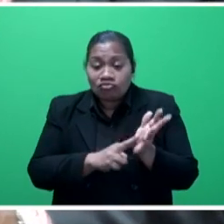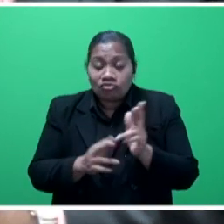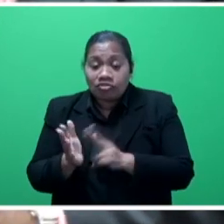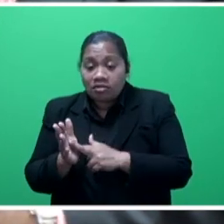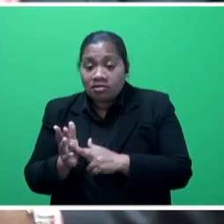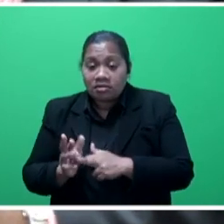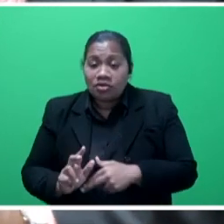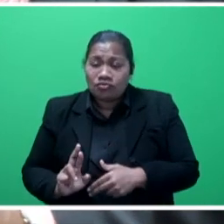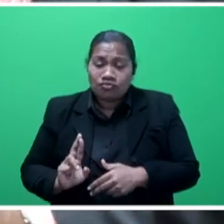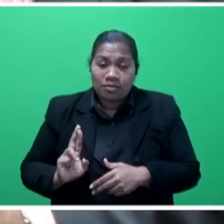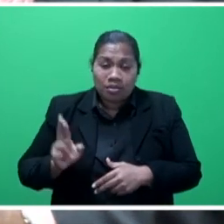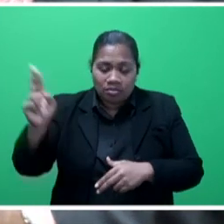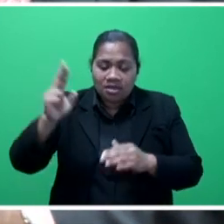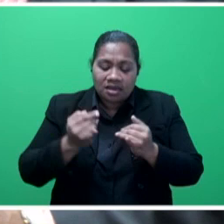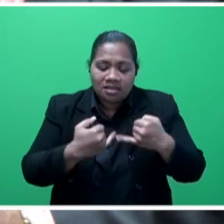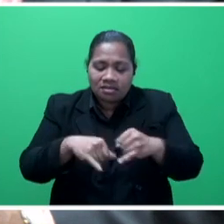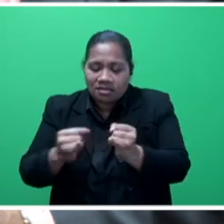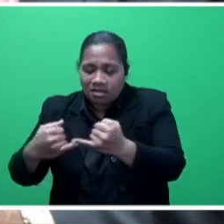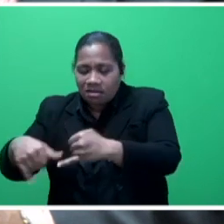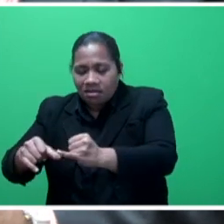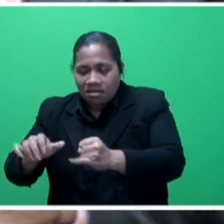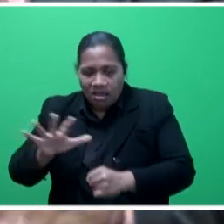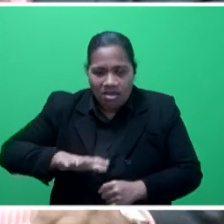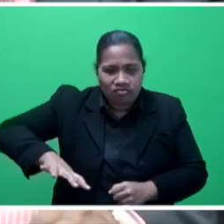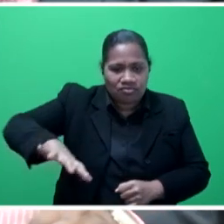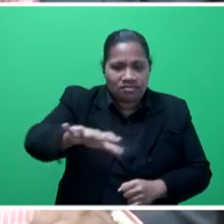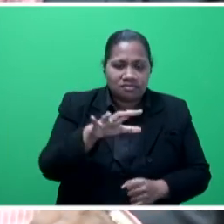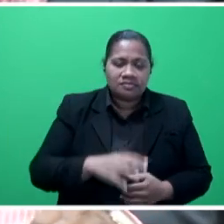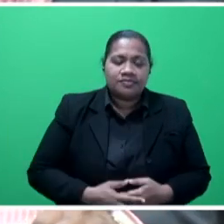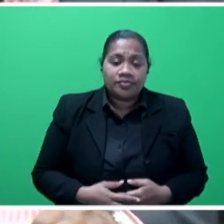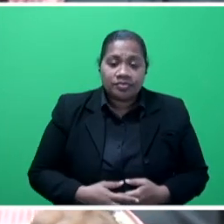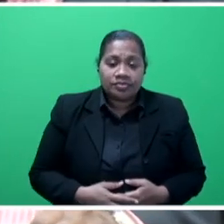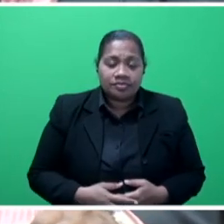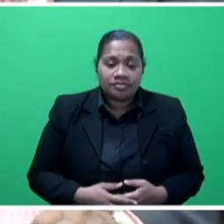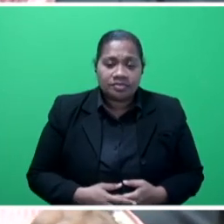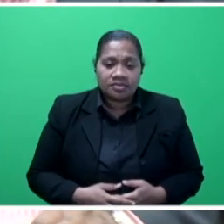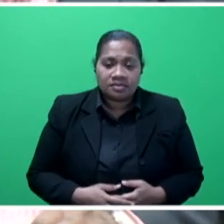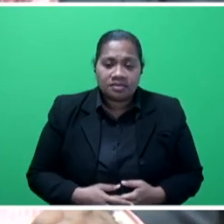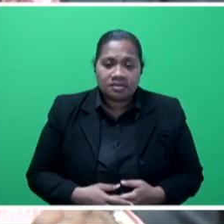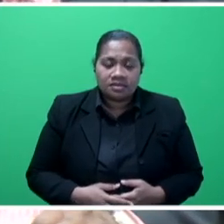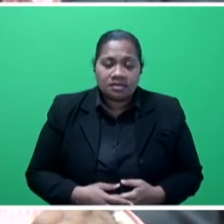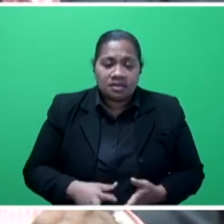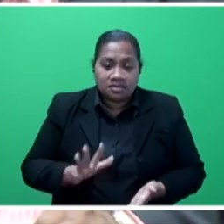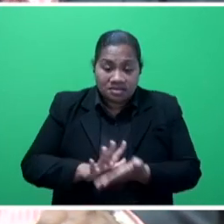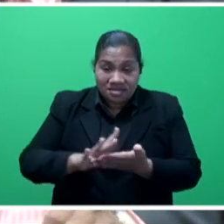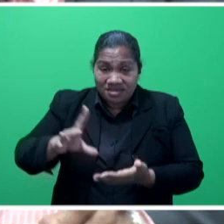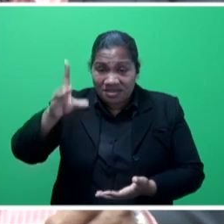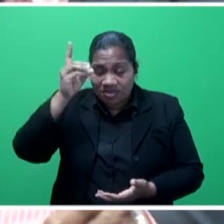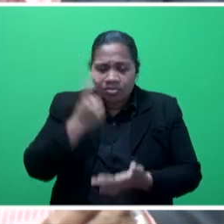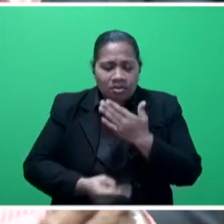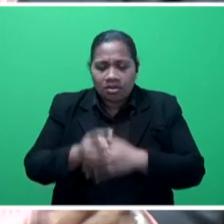maritime areas. Mr. Speaker, sir, as education transforms, we cannot afford to increase the gap